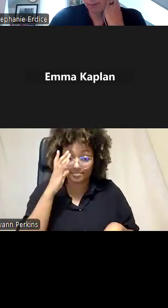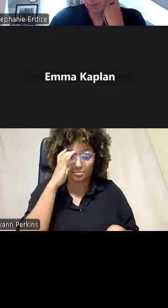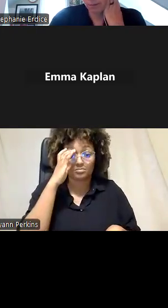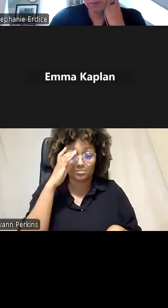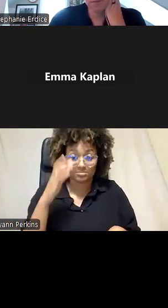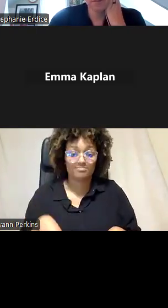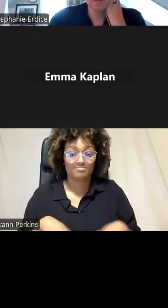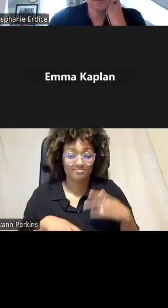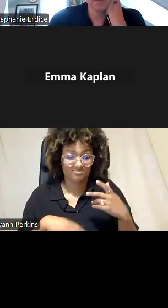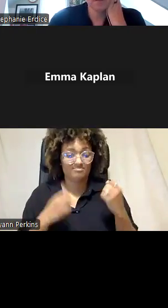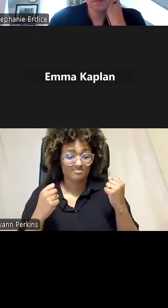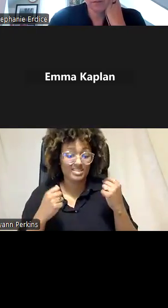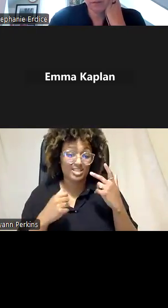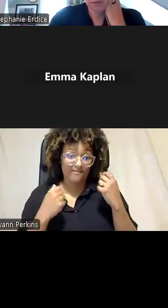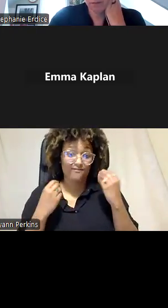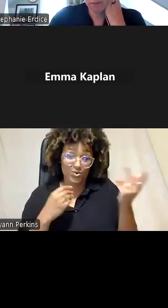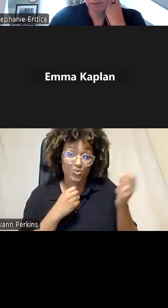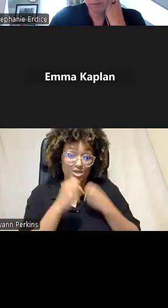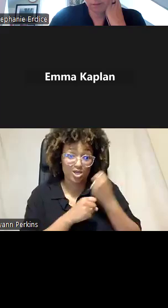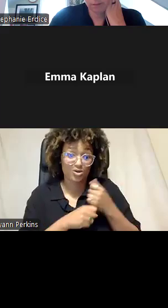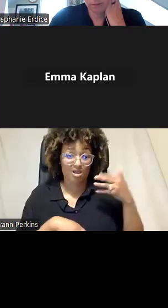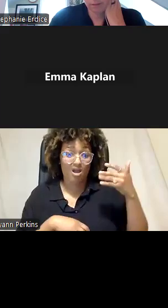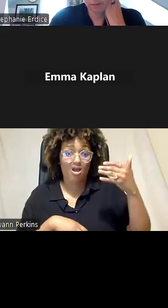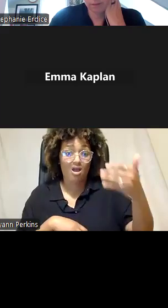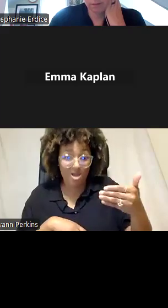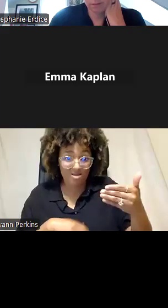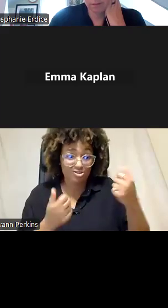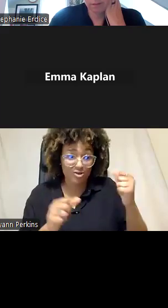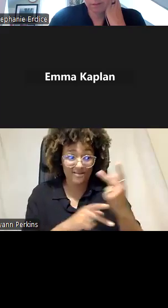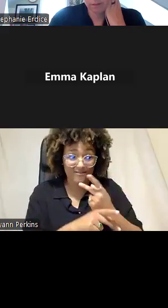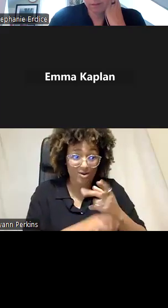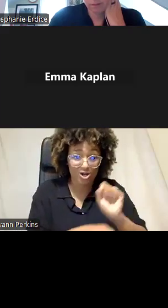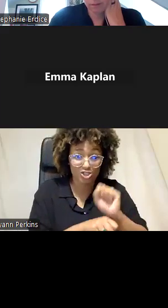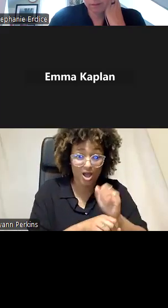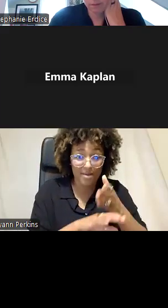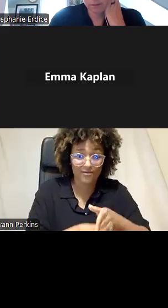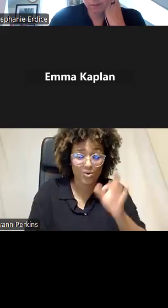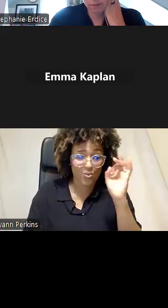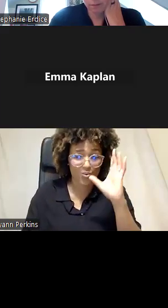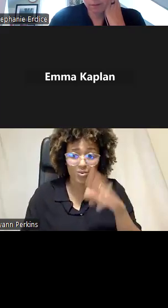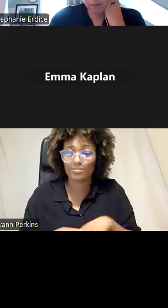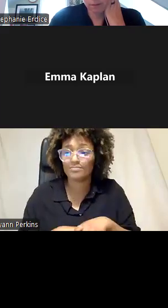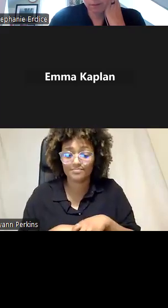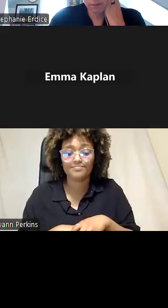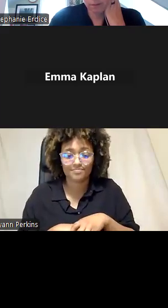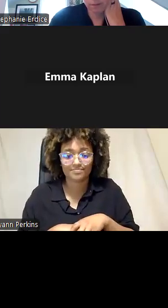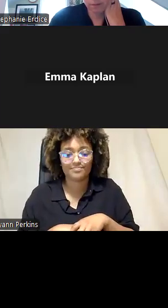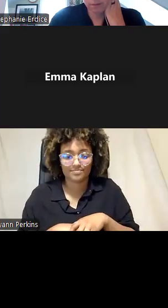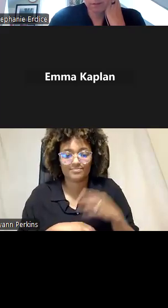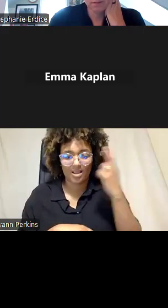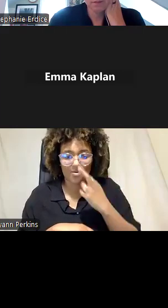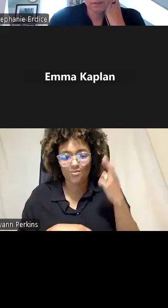previous job. I wasn't able to find a job afterwards. I ended up quitting without having anywhere to go in terms of a